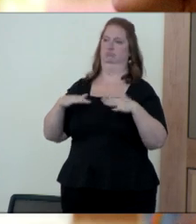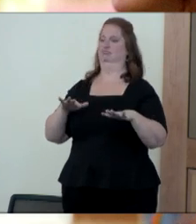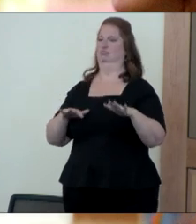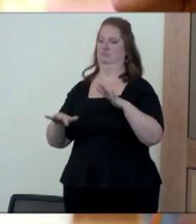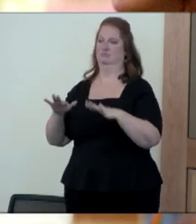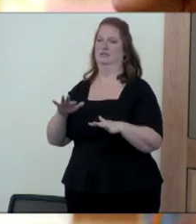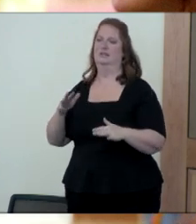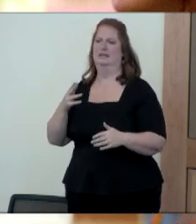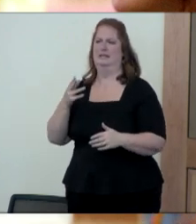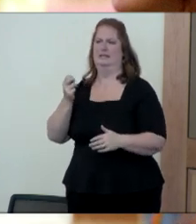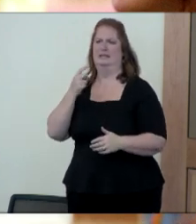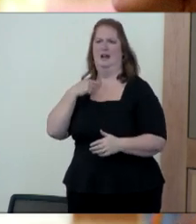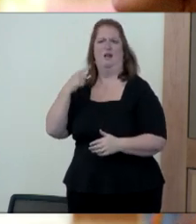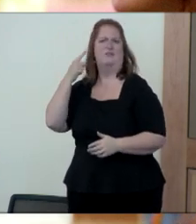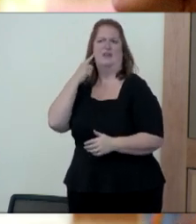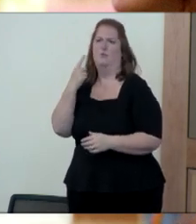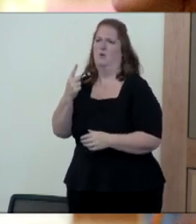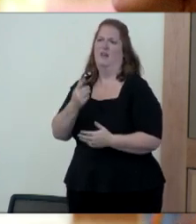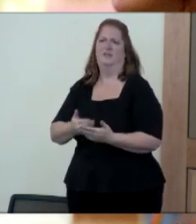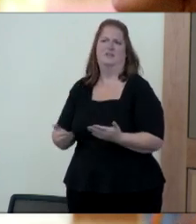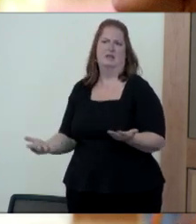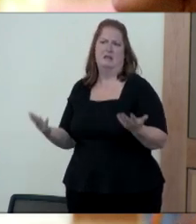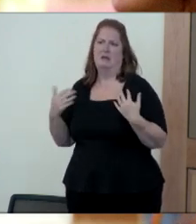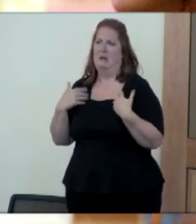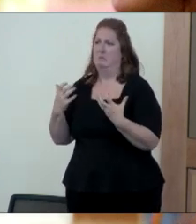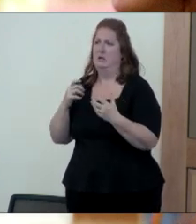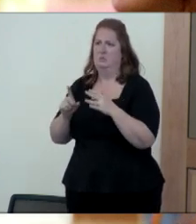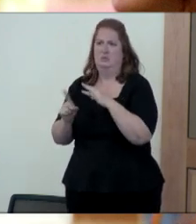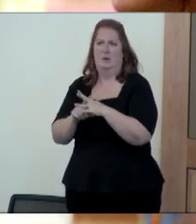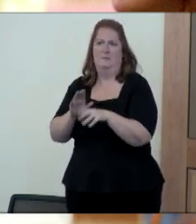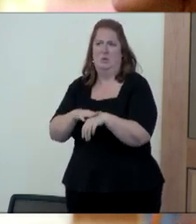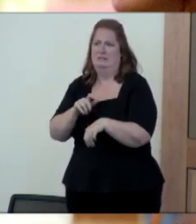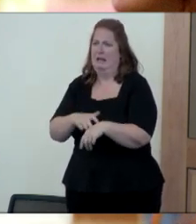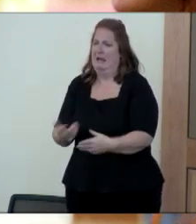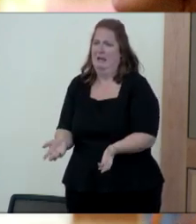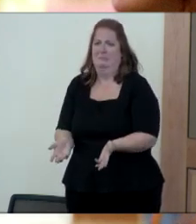one thought, he said, for that day. He said, I just wanted to be on time.